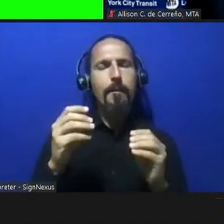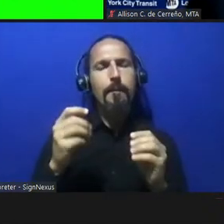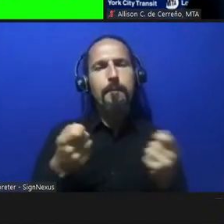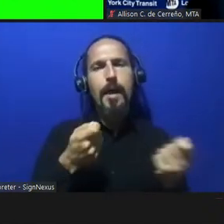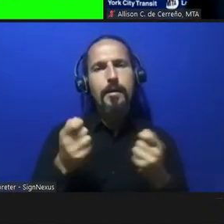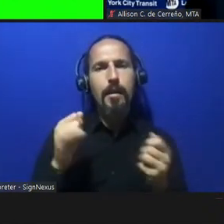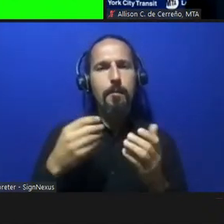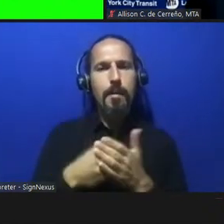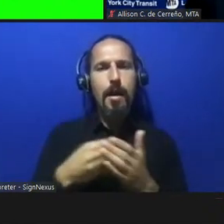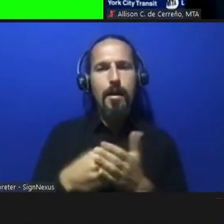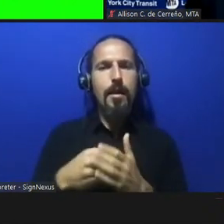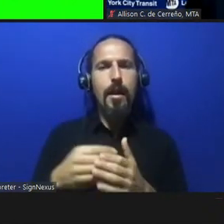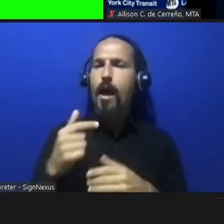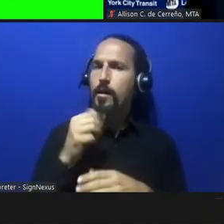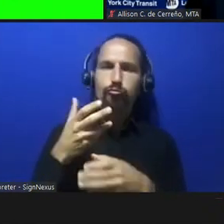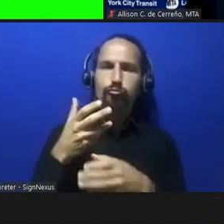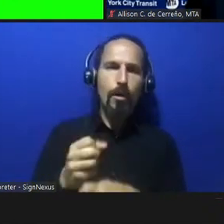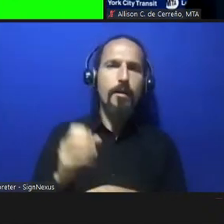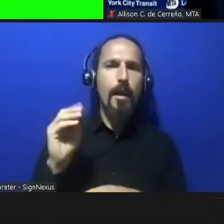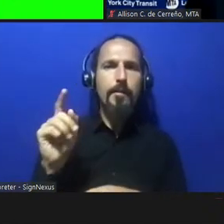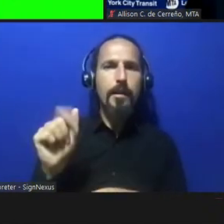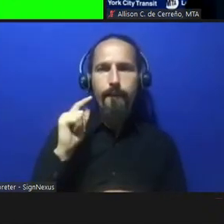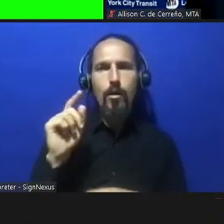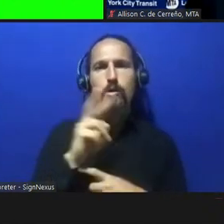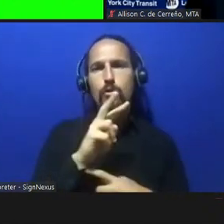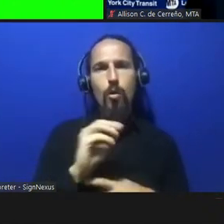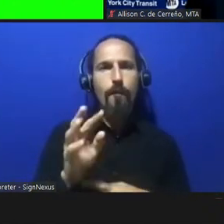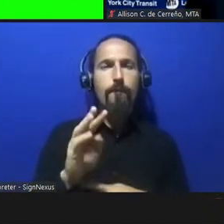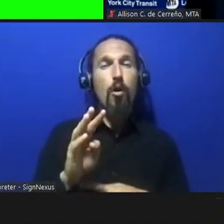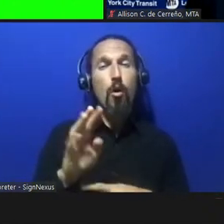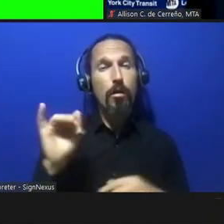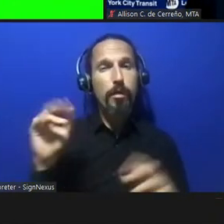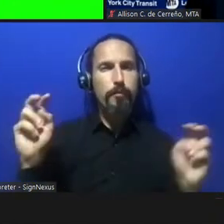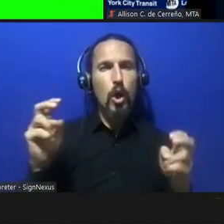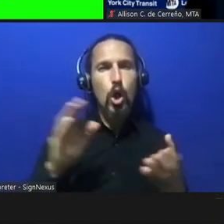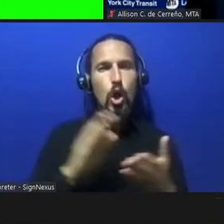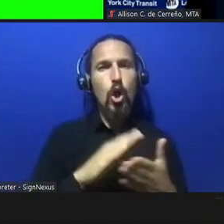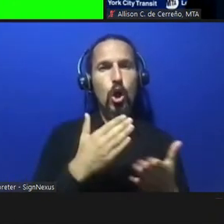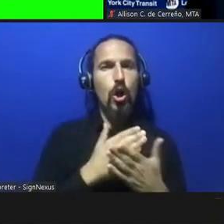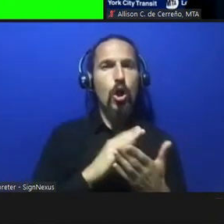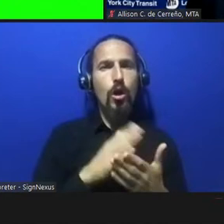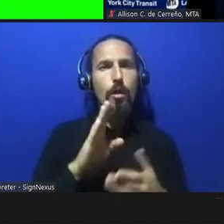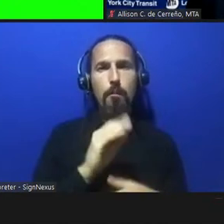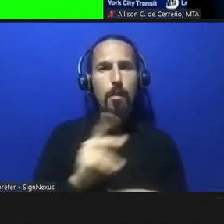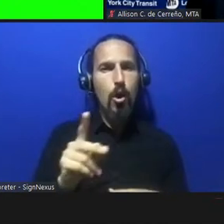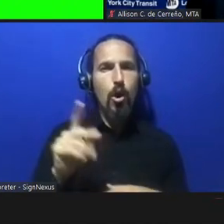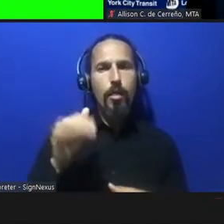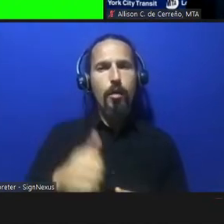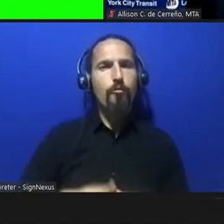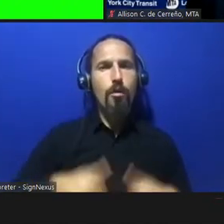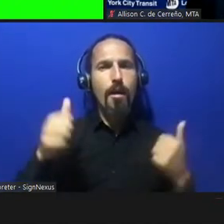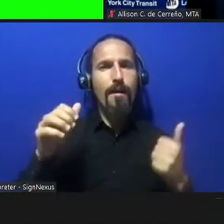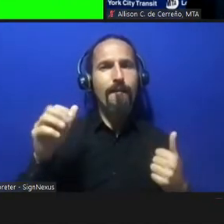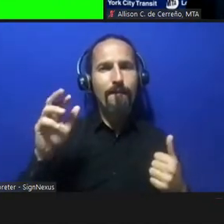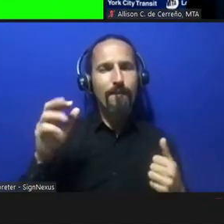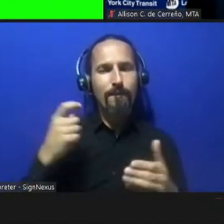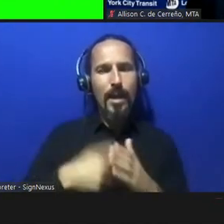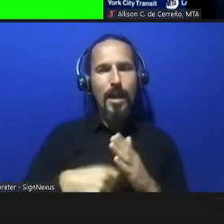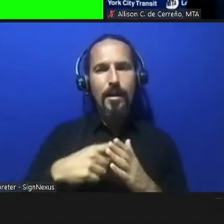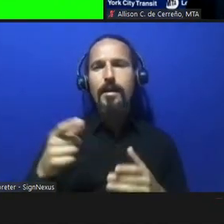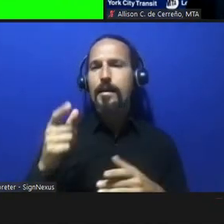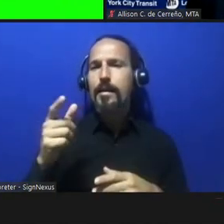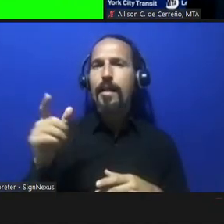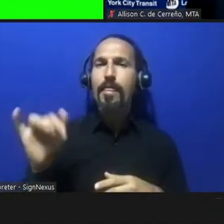mta either as far as 2004 cooking the books having two sets of books and raising the fares the subways are unsafe for elderly